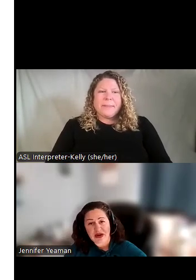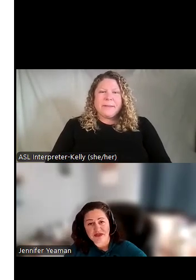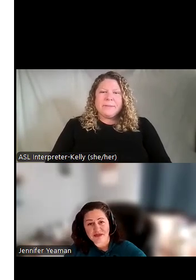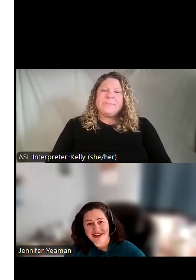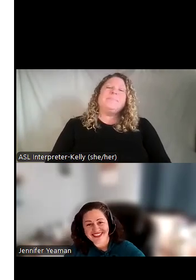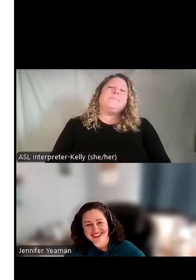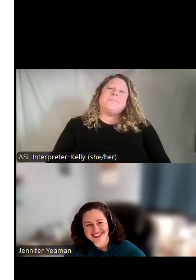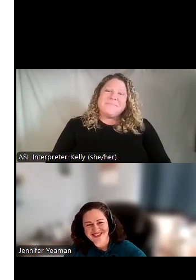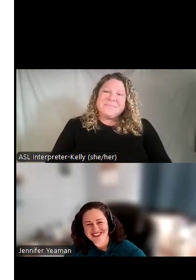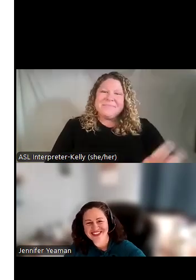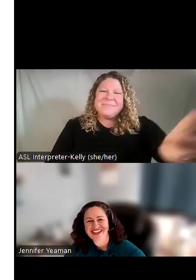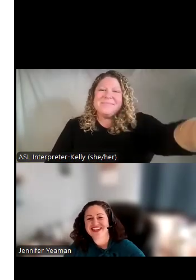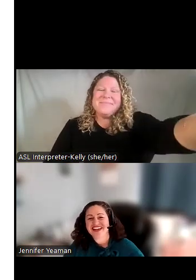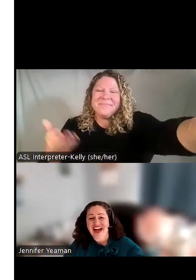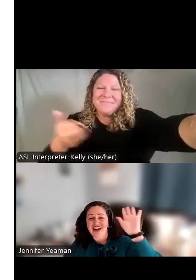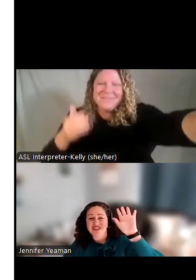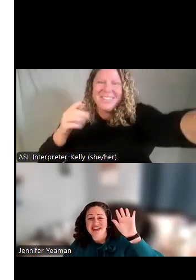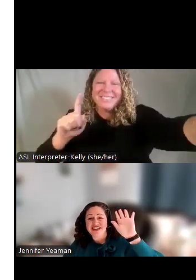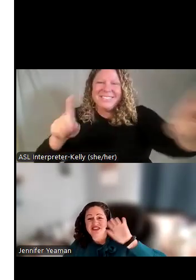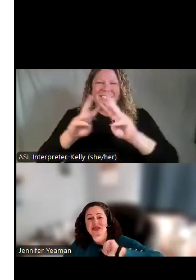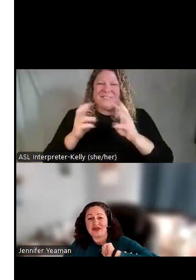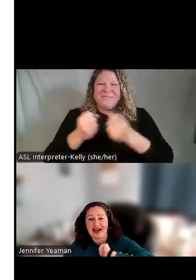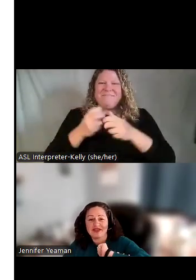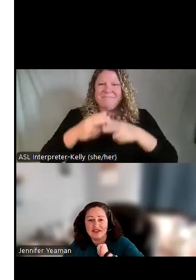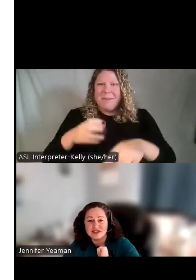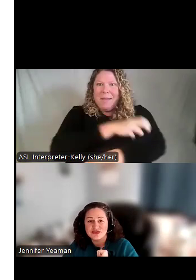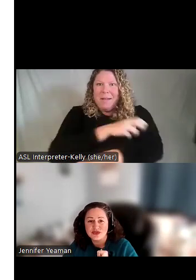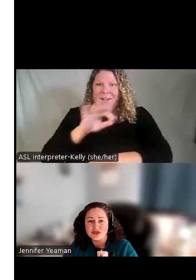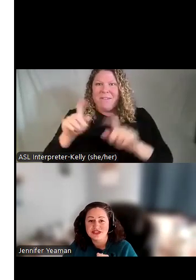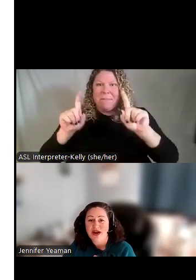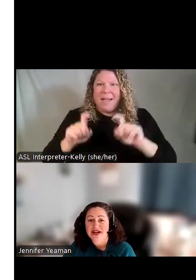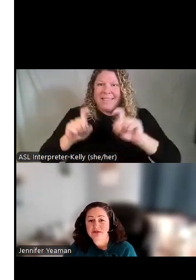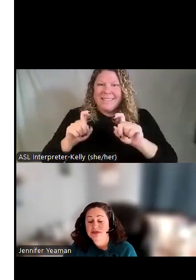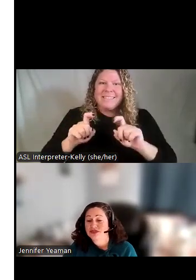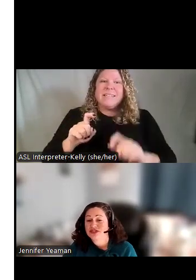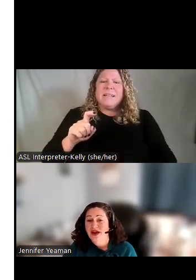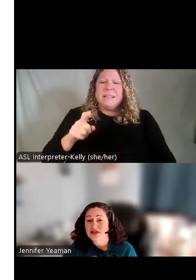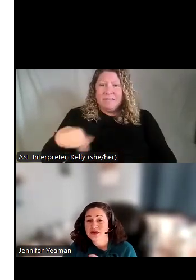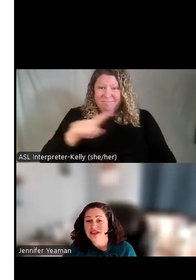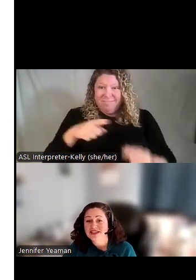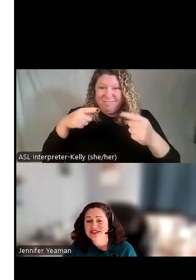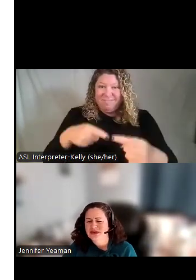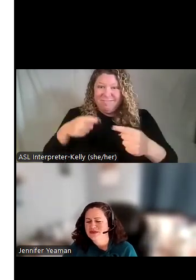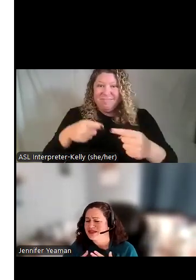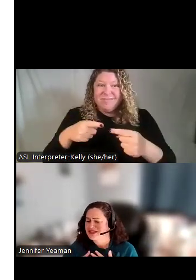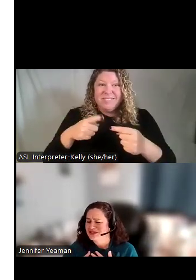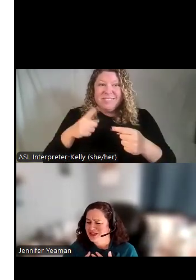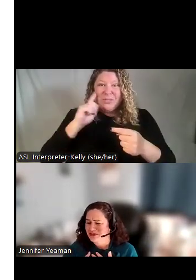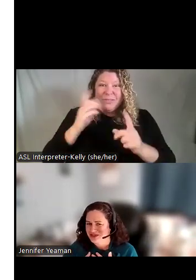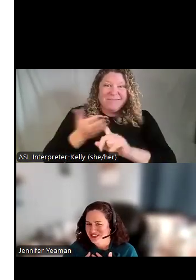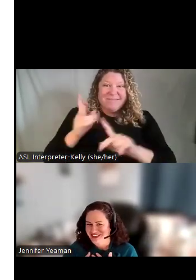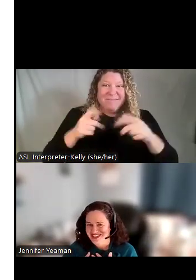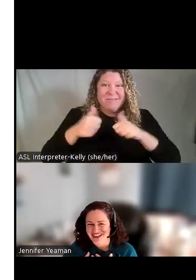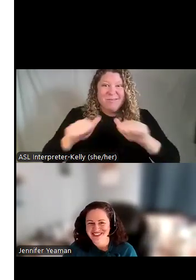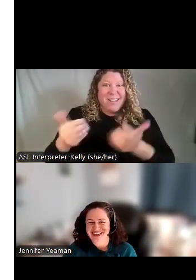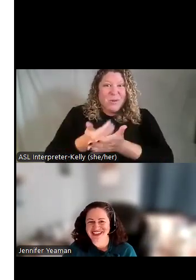Welcome to the Power of the Pilot session officially. How many of you have ever struggled to try to get people to try new things? Or maybe it's